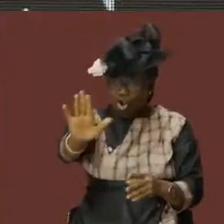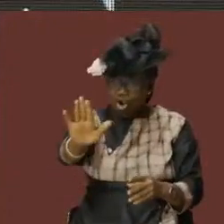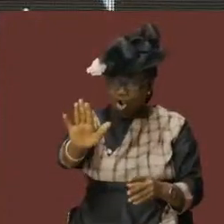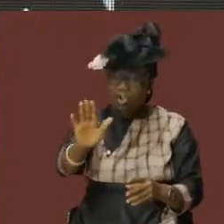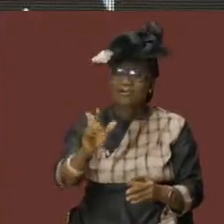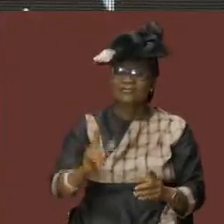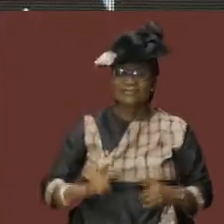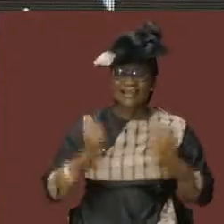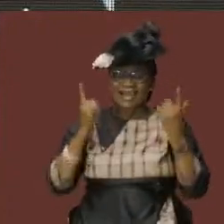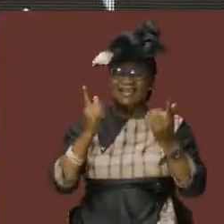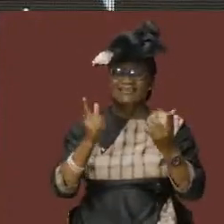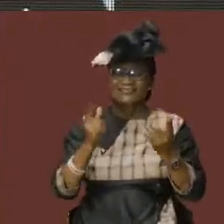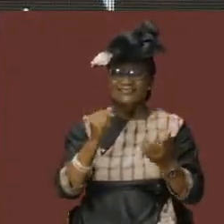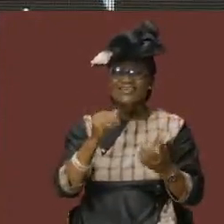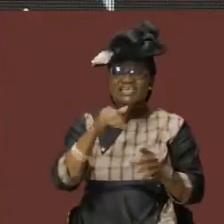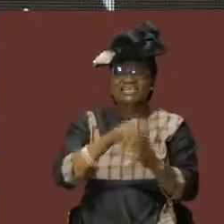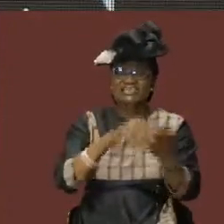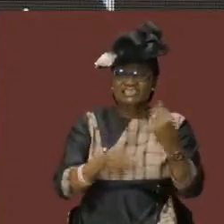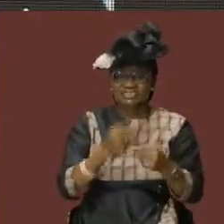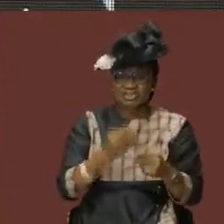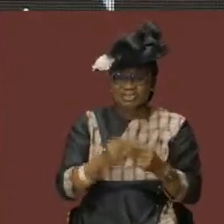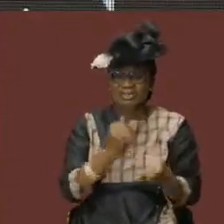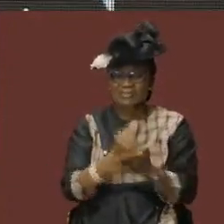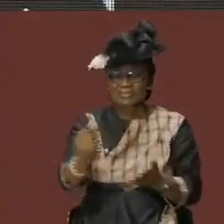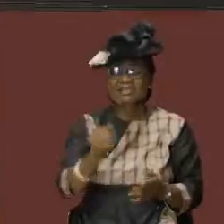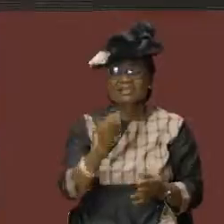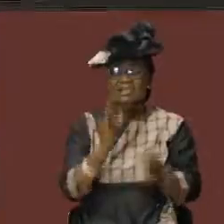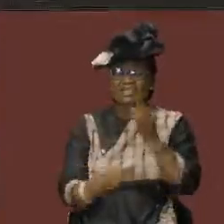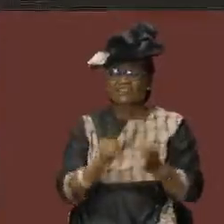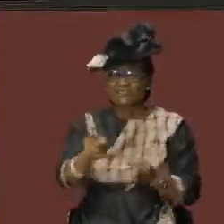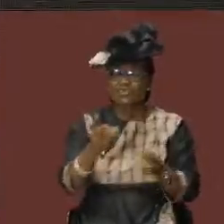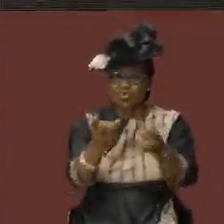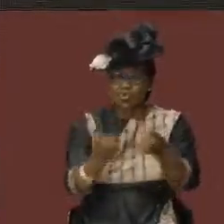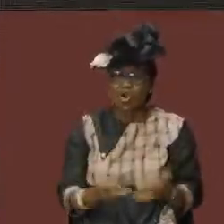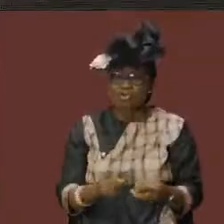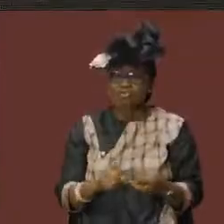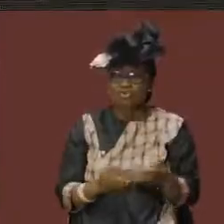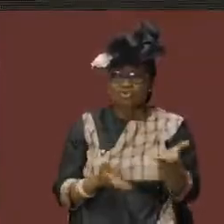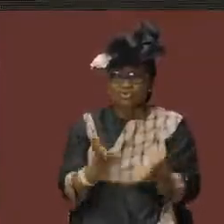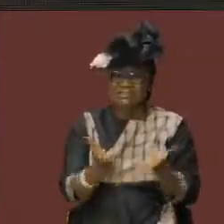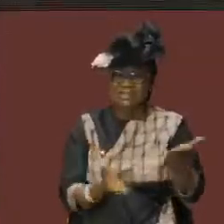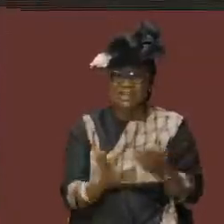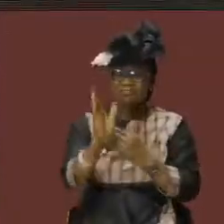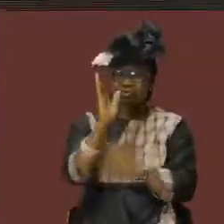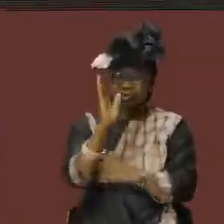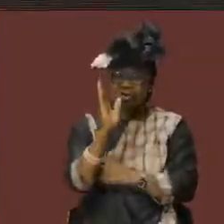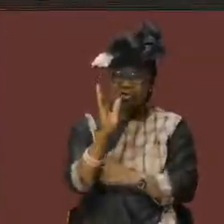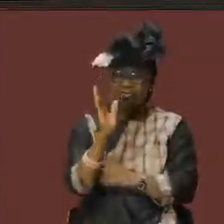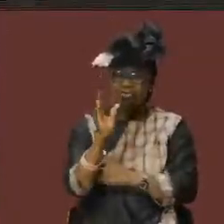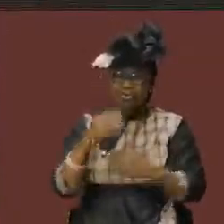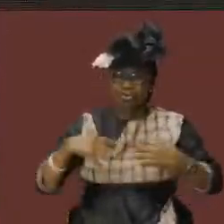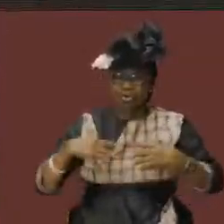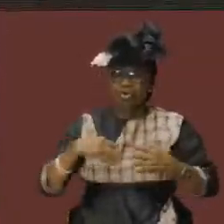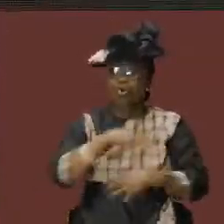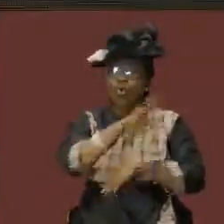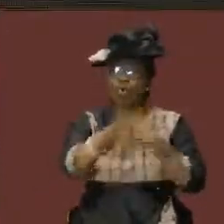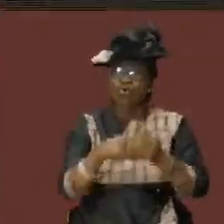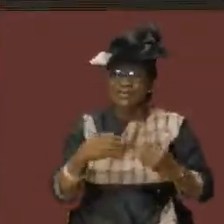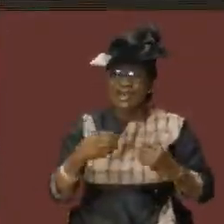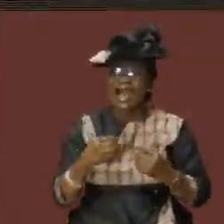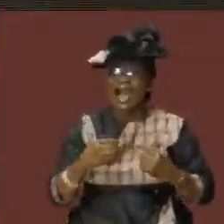If you want to serve God wholeheartedly, you must not be hindered by bondage of any